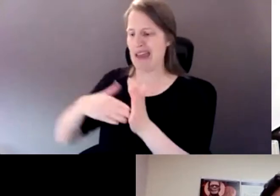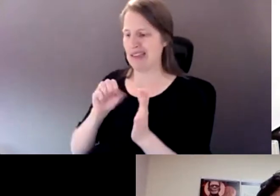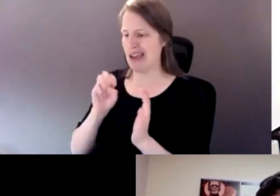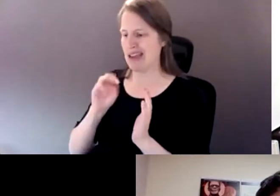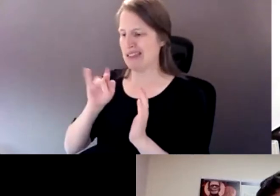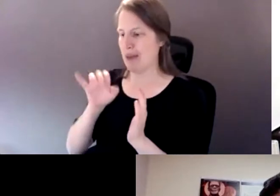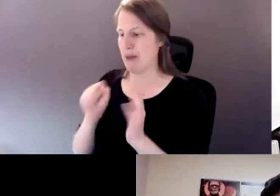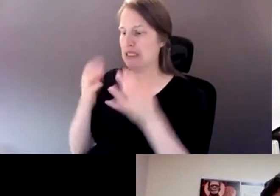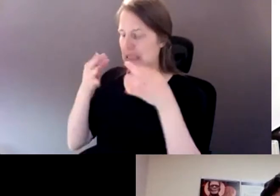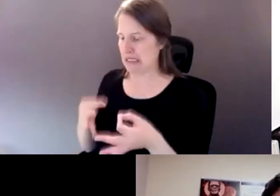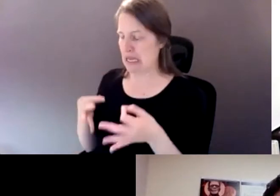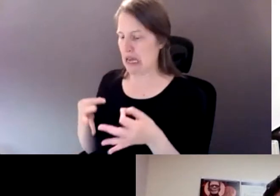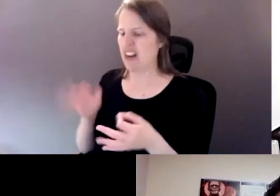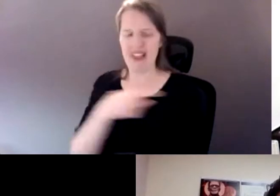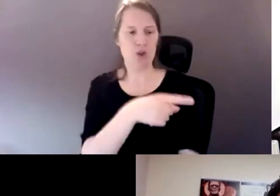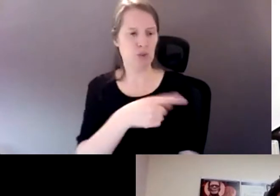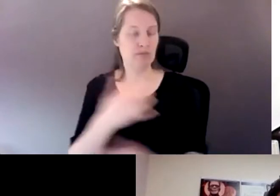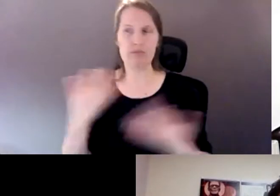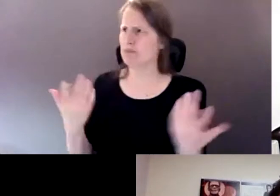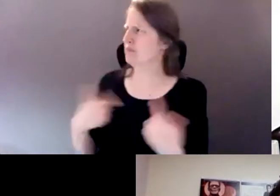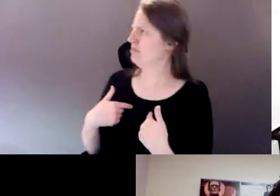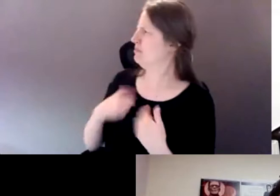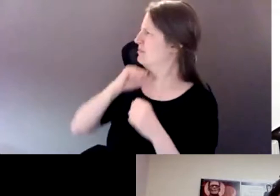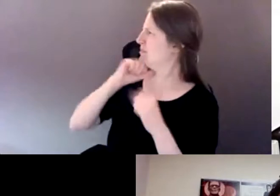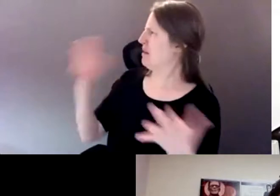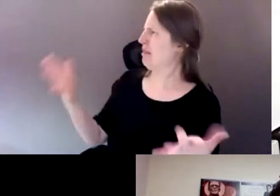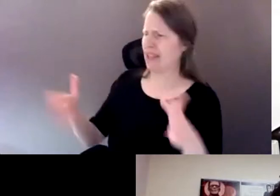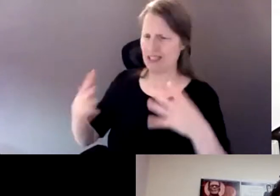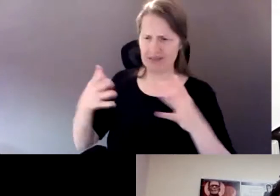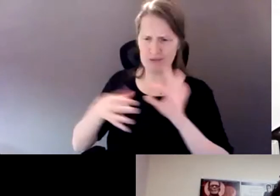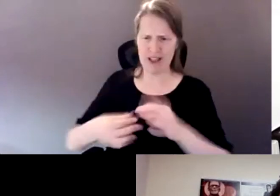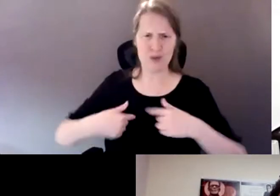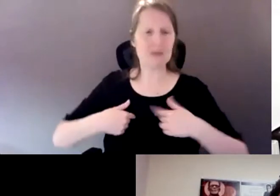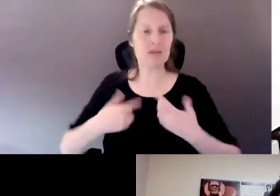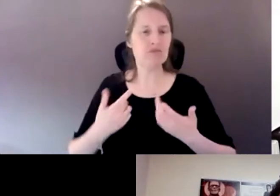want them to be, essentially, that is what's defining the Jews.